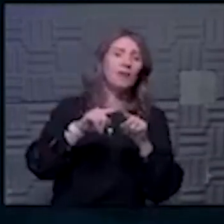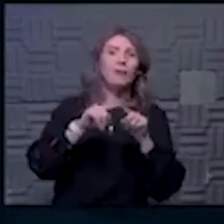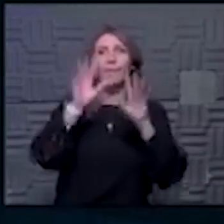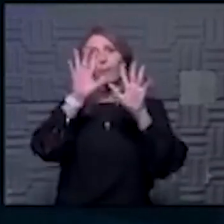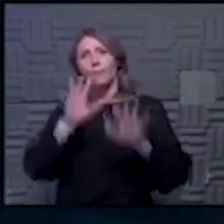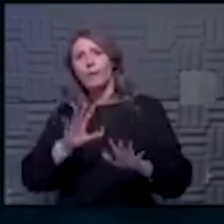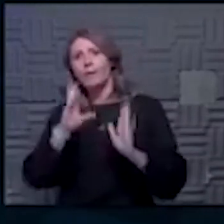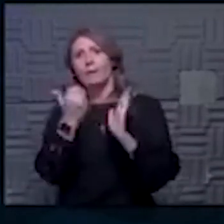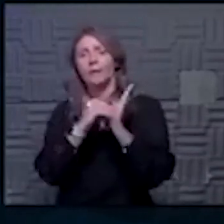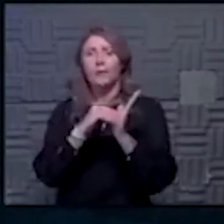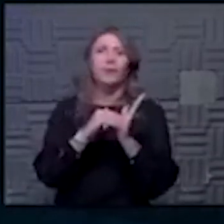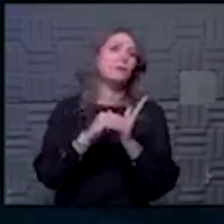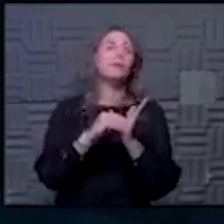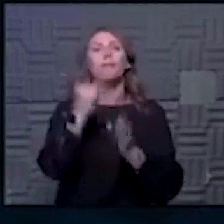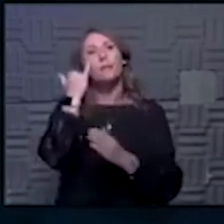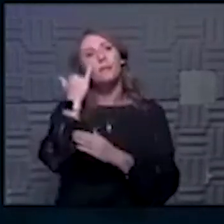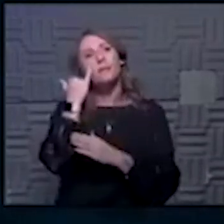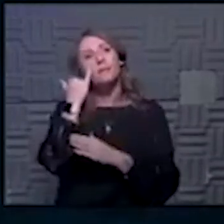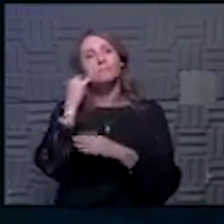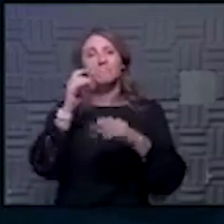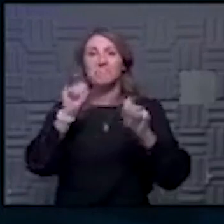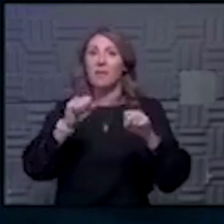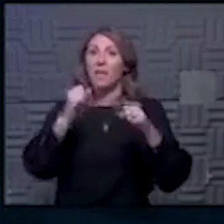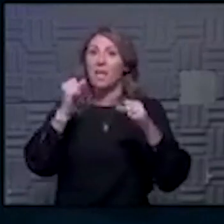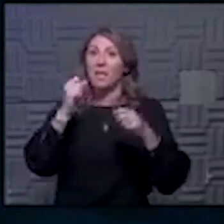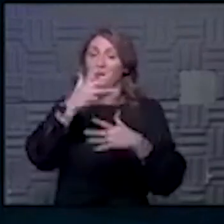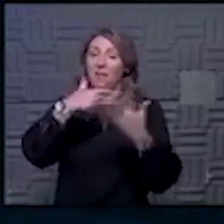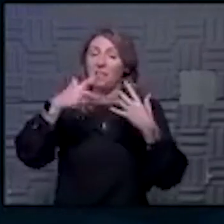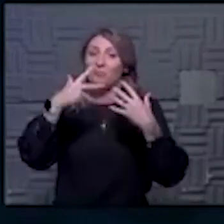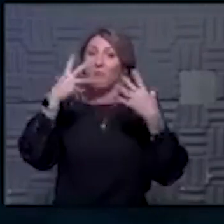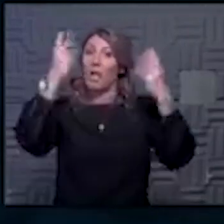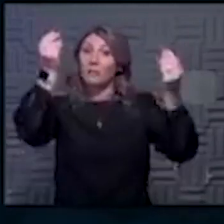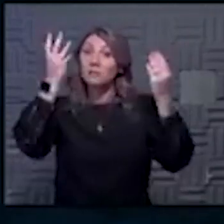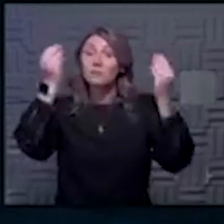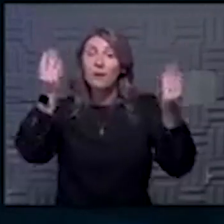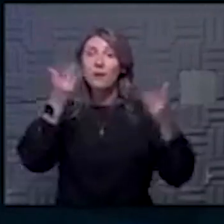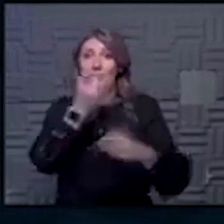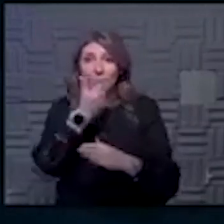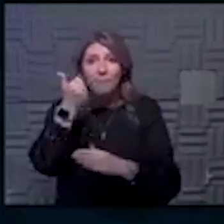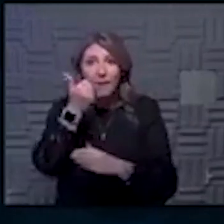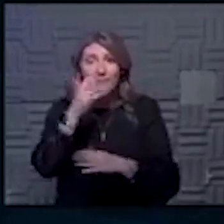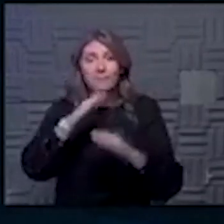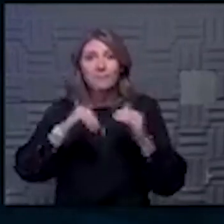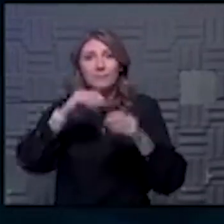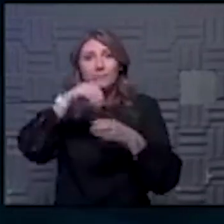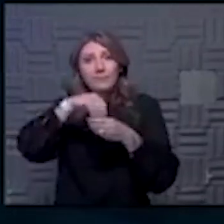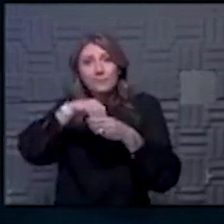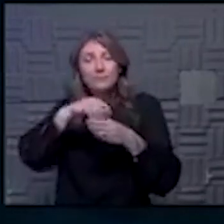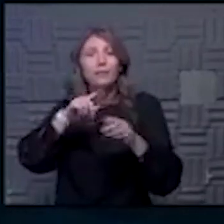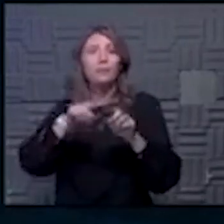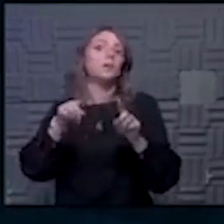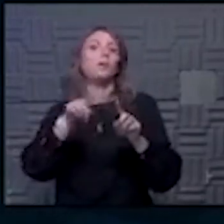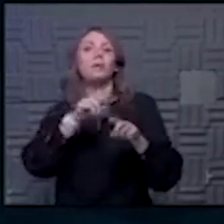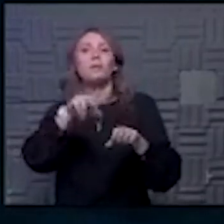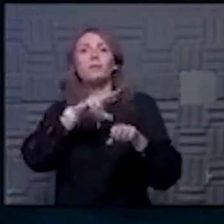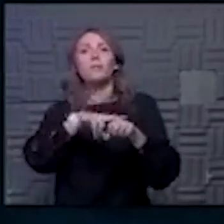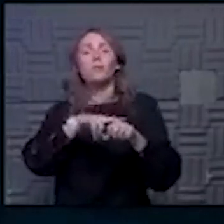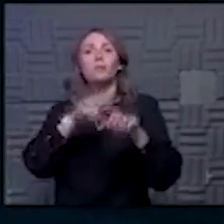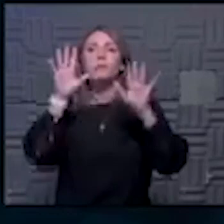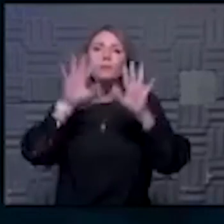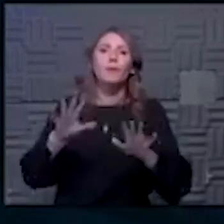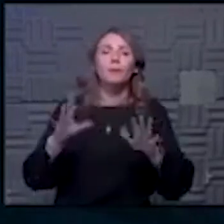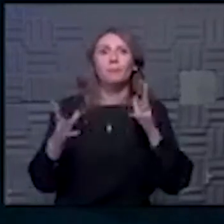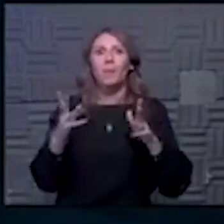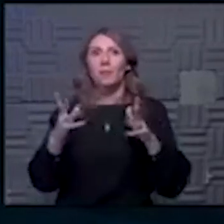once again, I mean, if you're able to gather outdoors, that would be better than indoors, but of course the weather may not permit